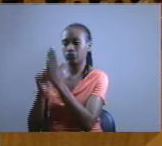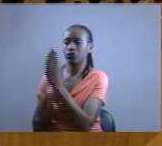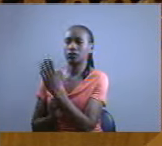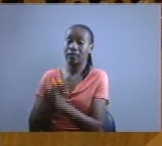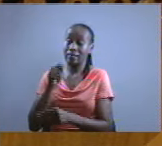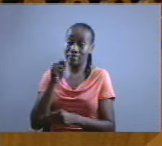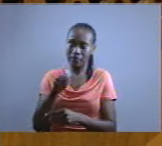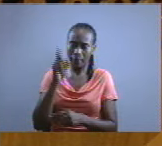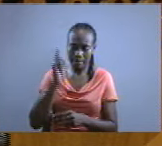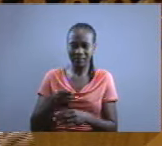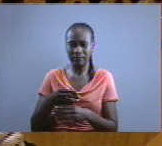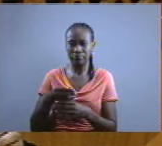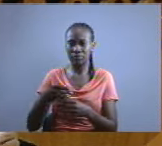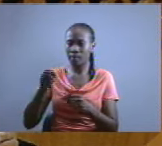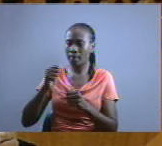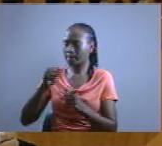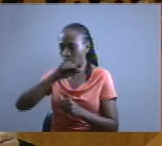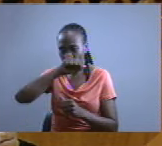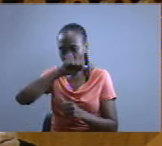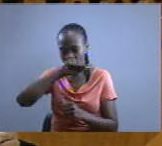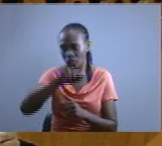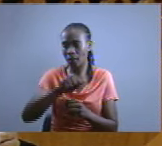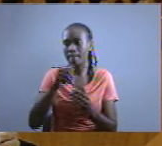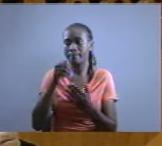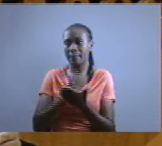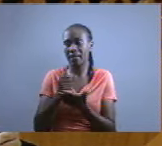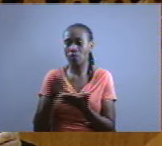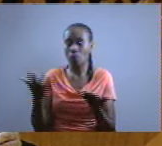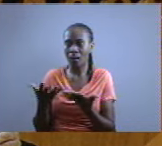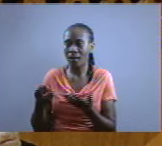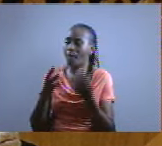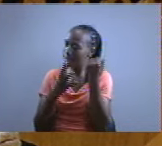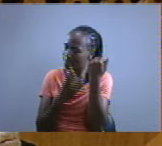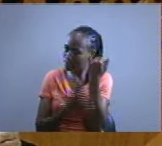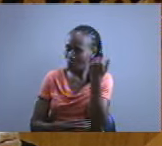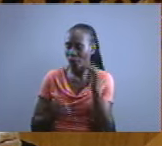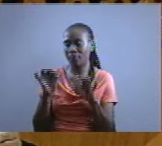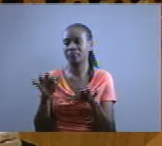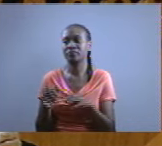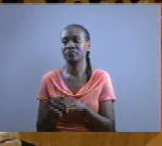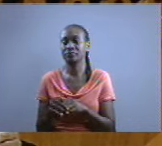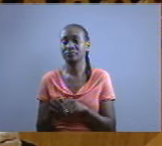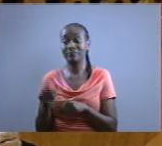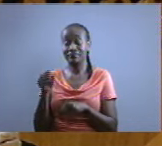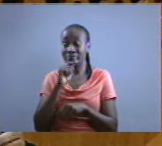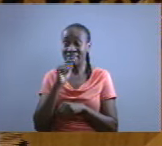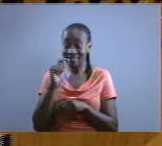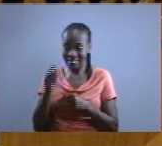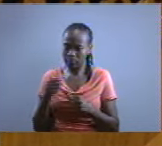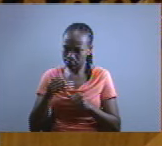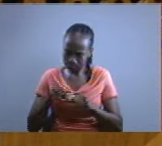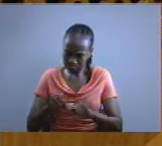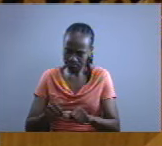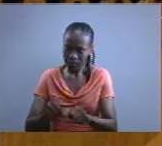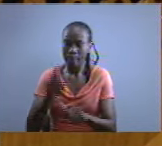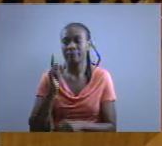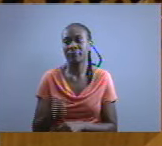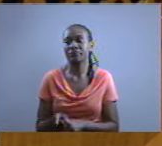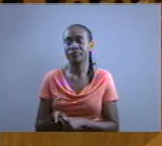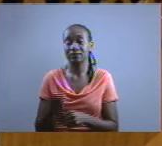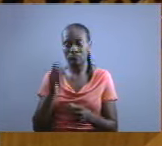the preferred bank of choice for the poor, and for this reason must become sustainable. Hence